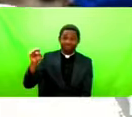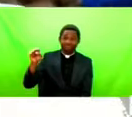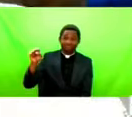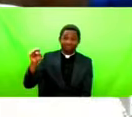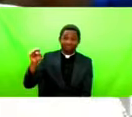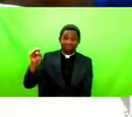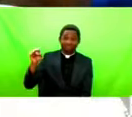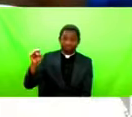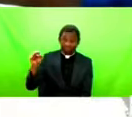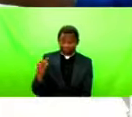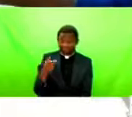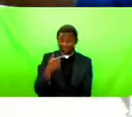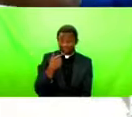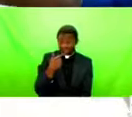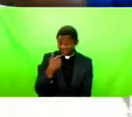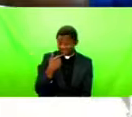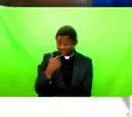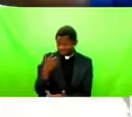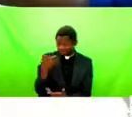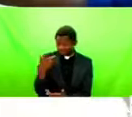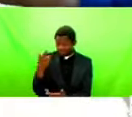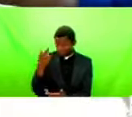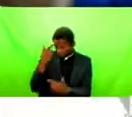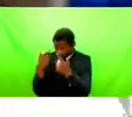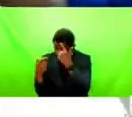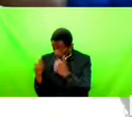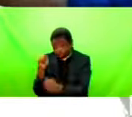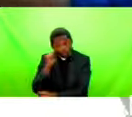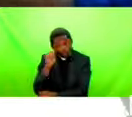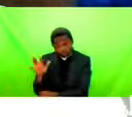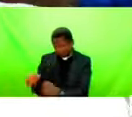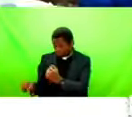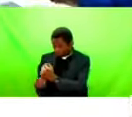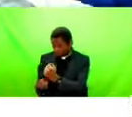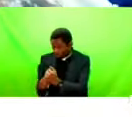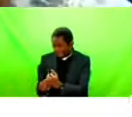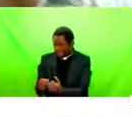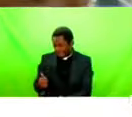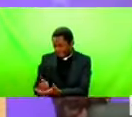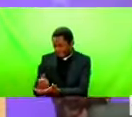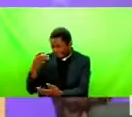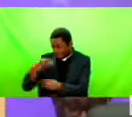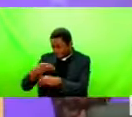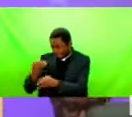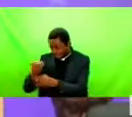eto." Mama Mavis has been a great support to our father.